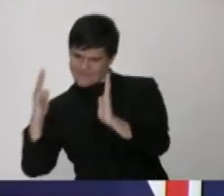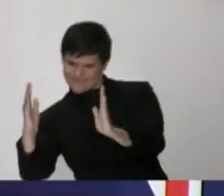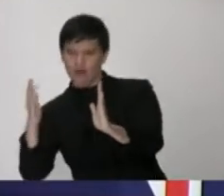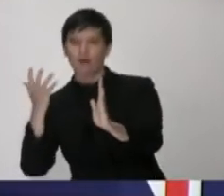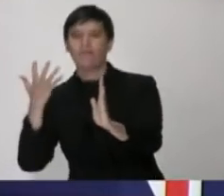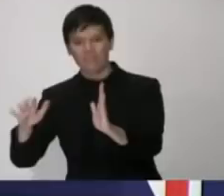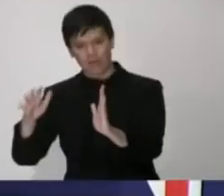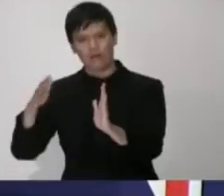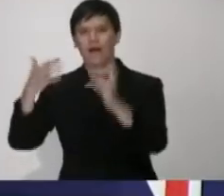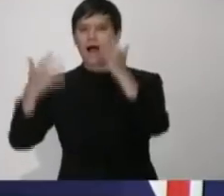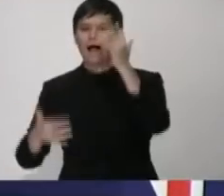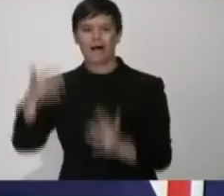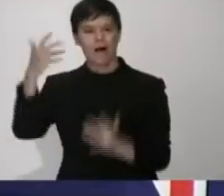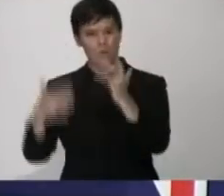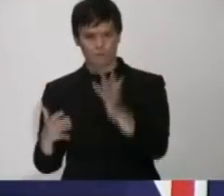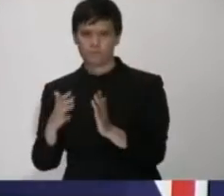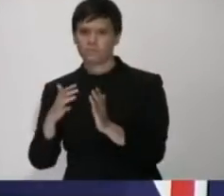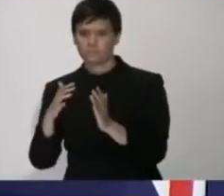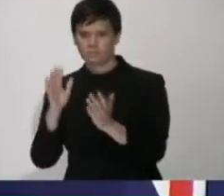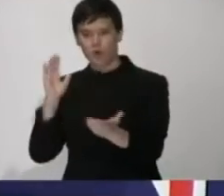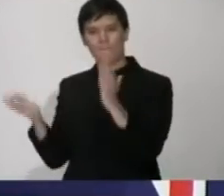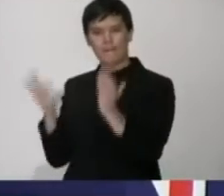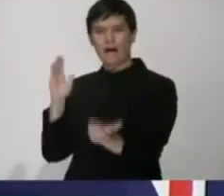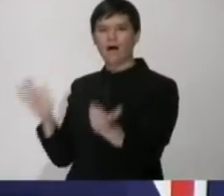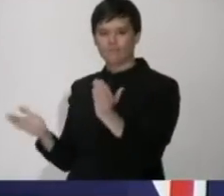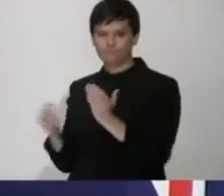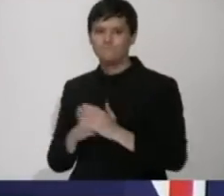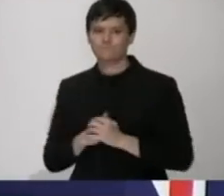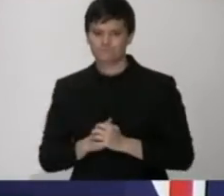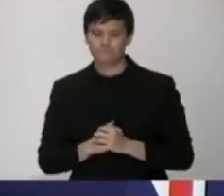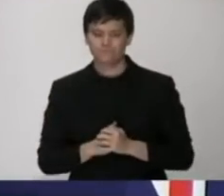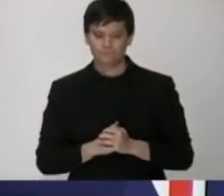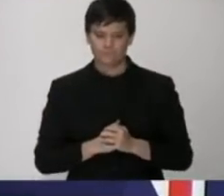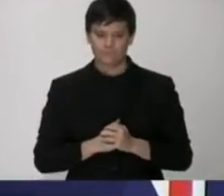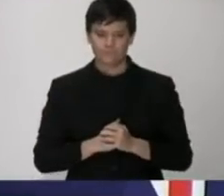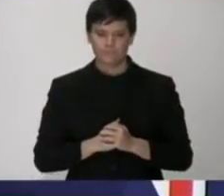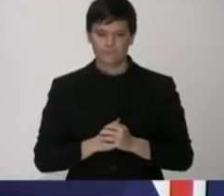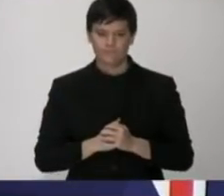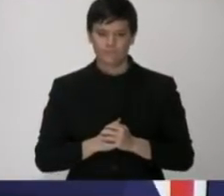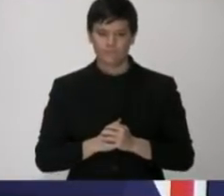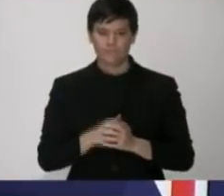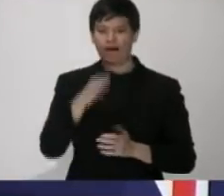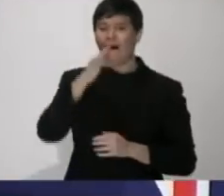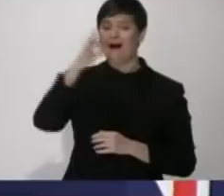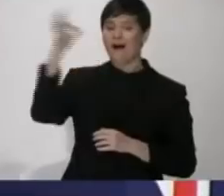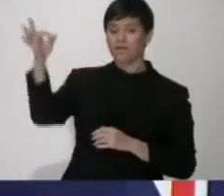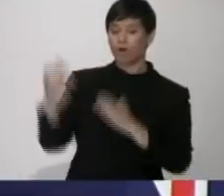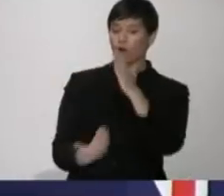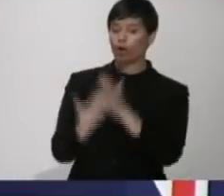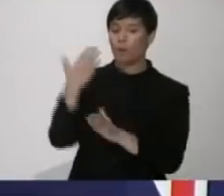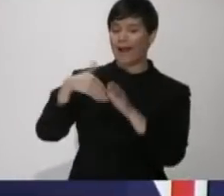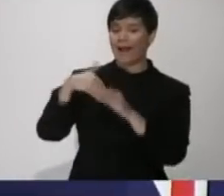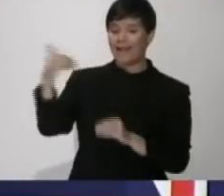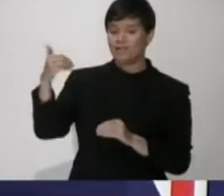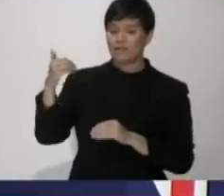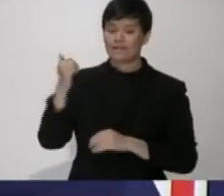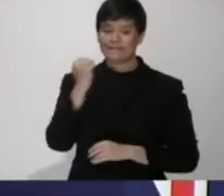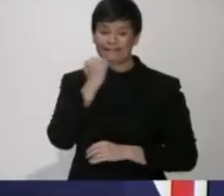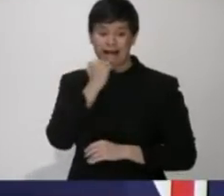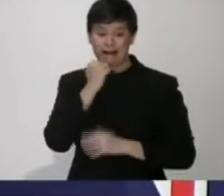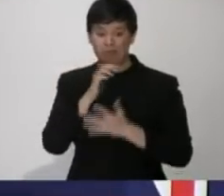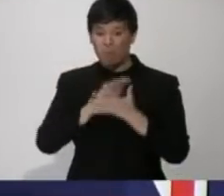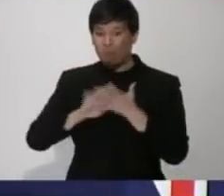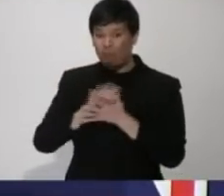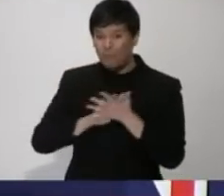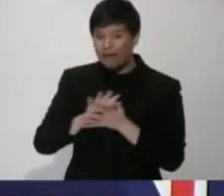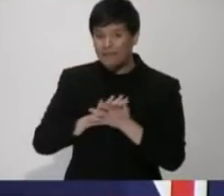hold the election if they need more money? Of course, and obviously as we've gone through this year as Minister of Finance, I've been in regular contact with the Minister